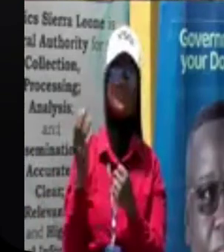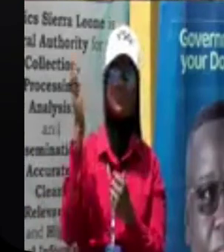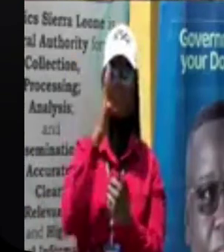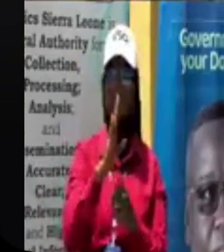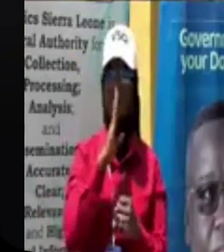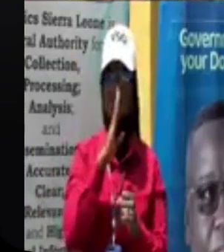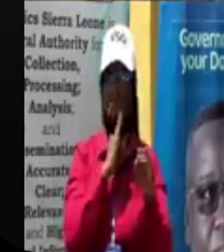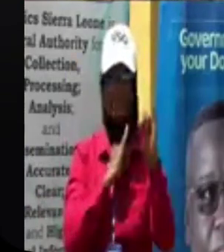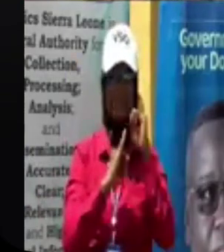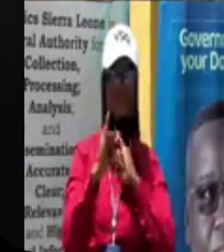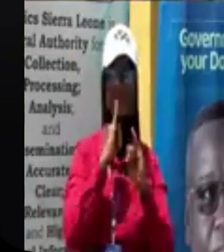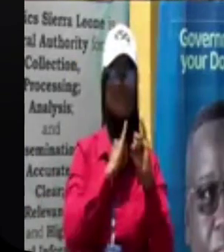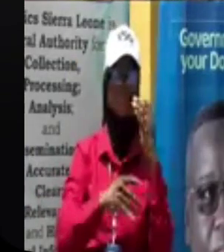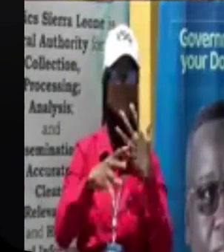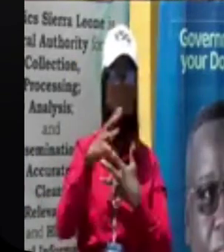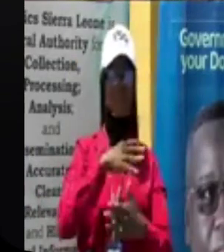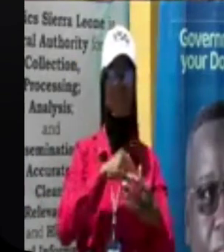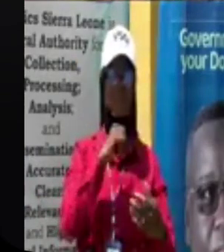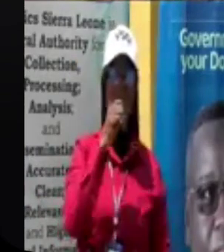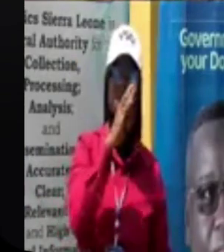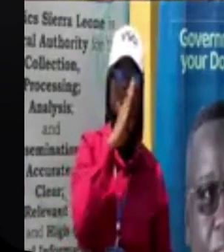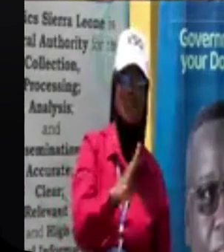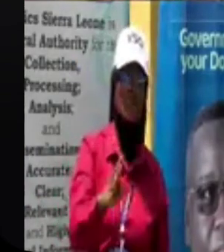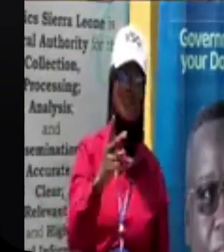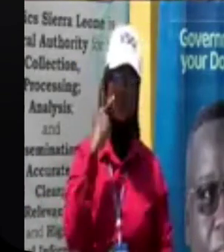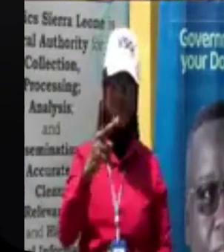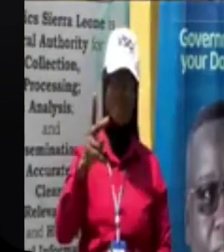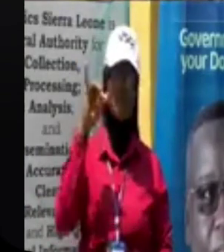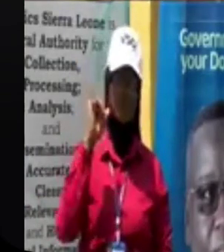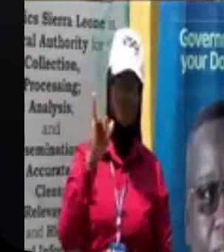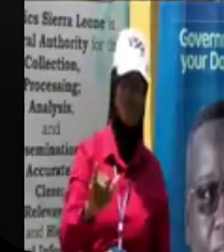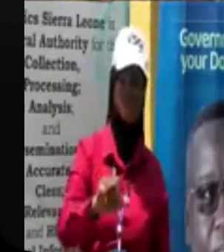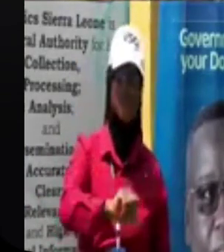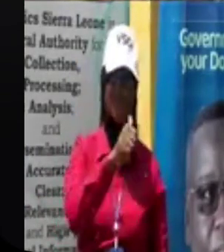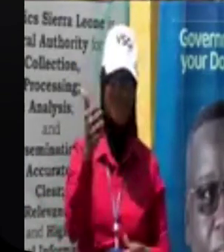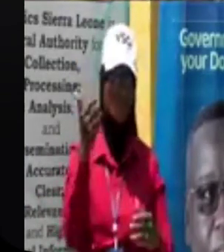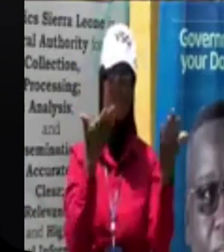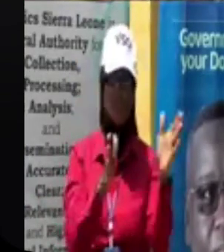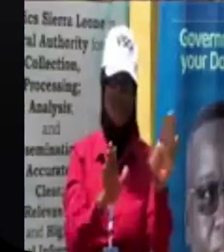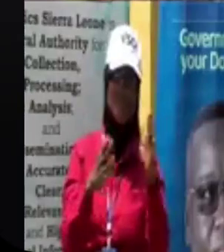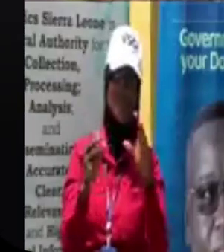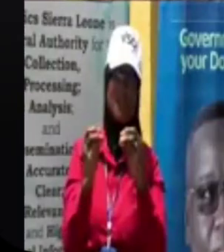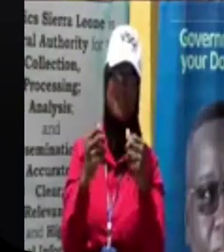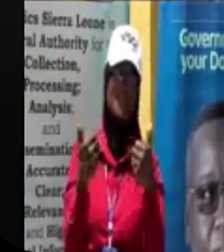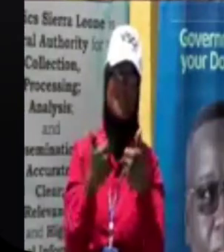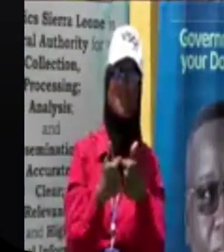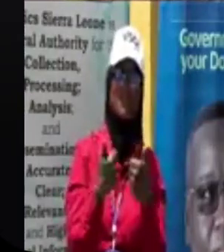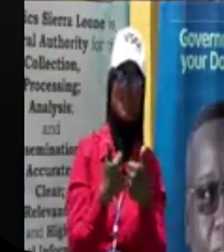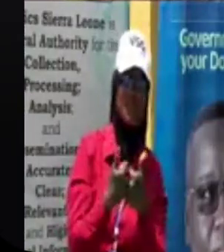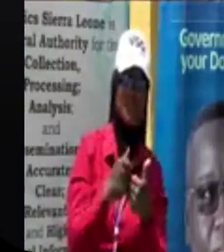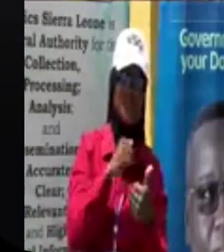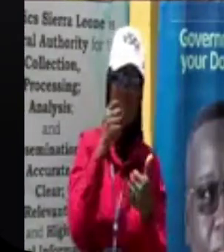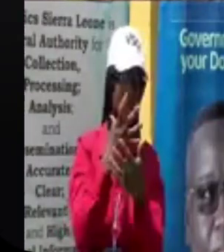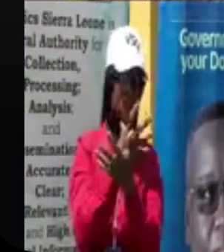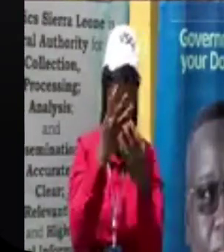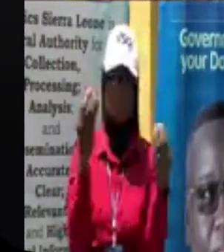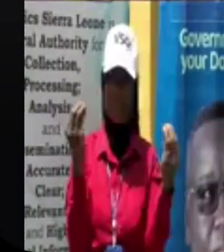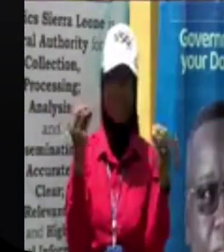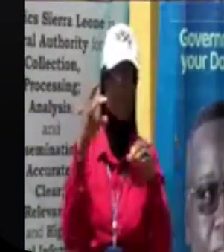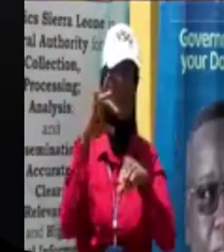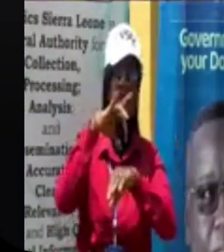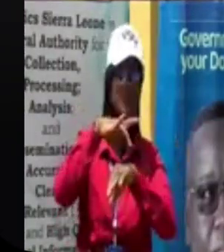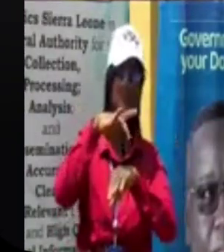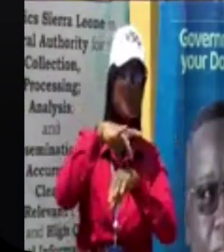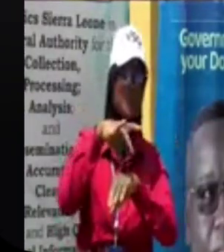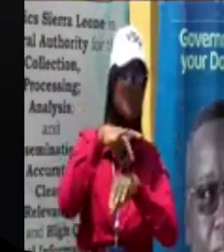with stakeholders. Collaboration not be there. Now you see the issue of theft, all that in them, it be get challenged because you know the surface na the ground. Now